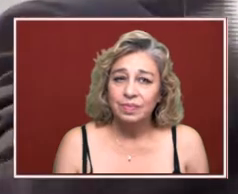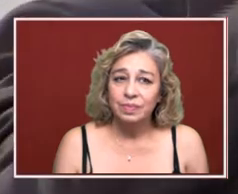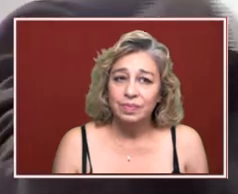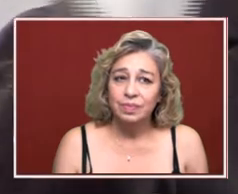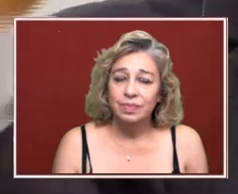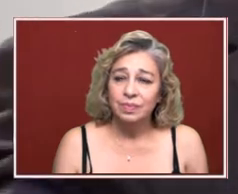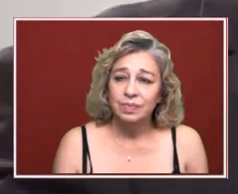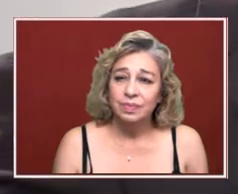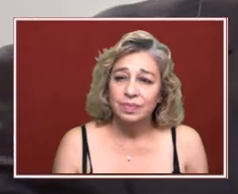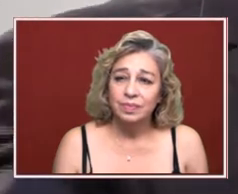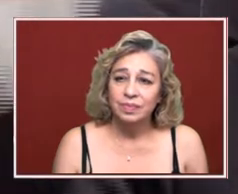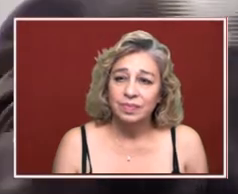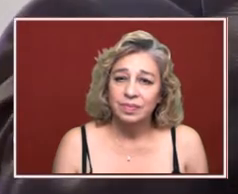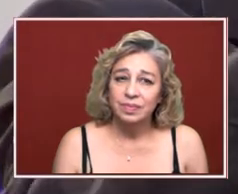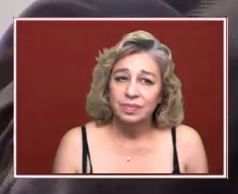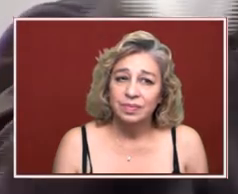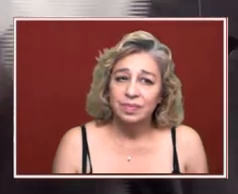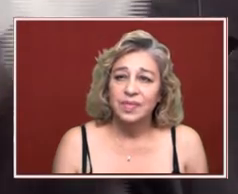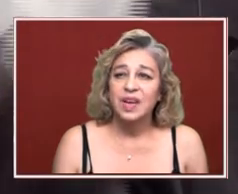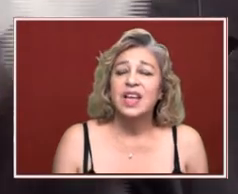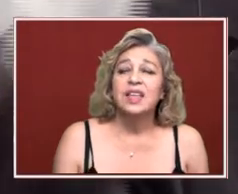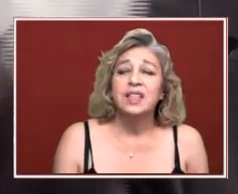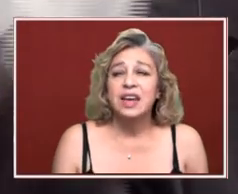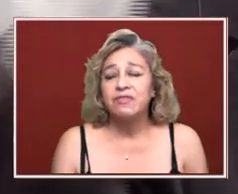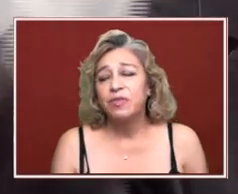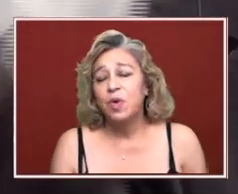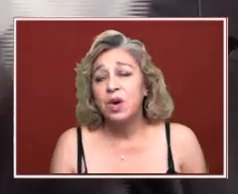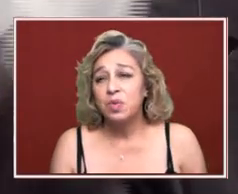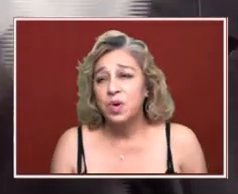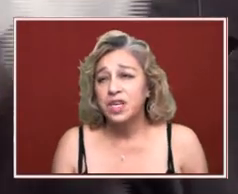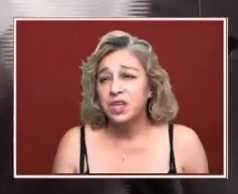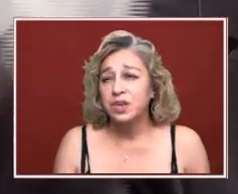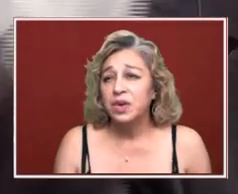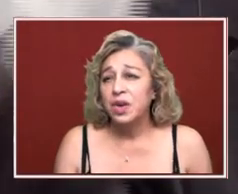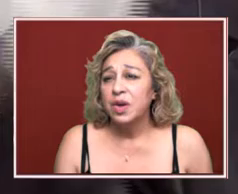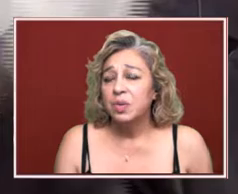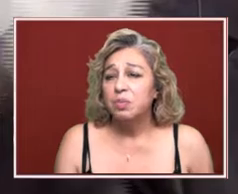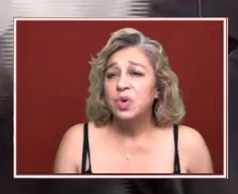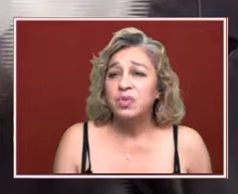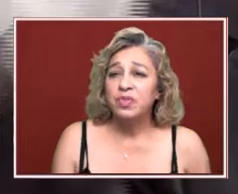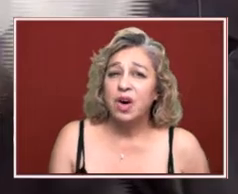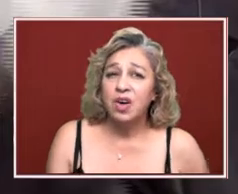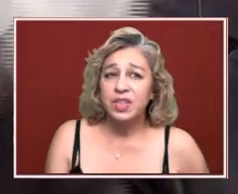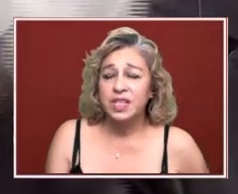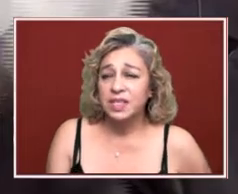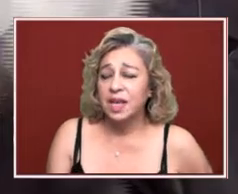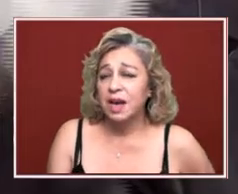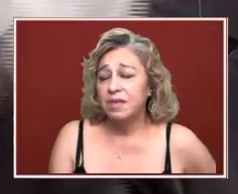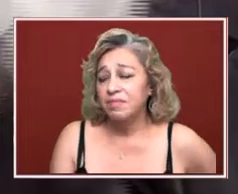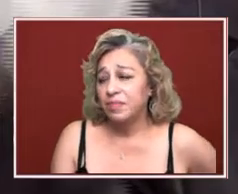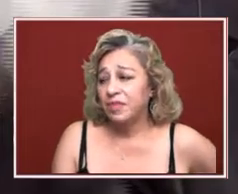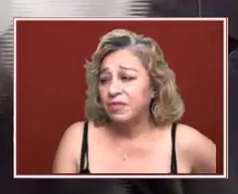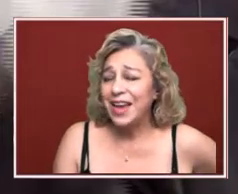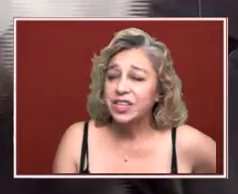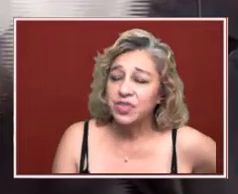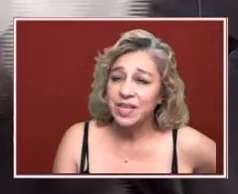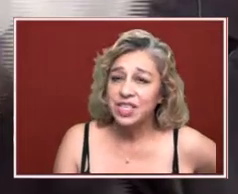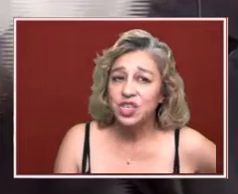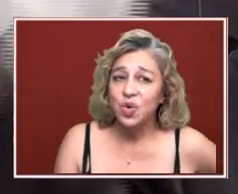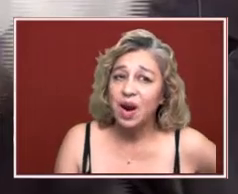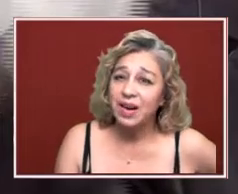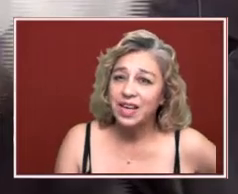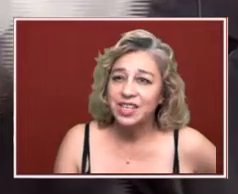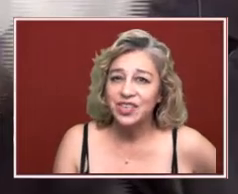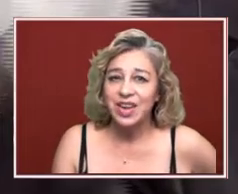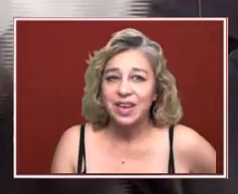plantas a nuestro país. That if Ford were to move all its factories